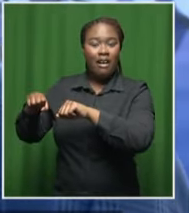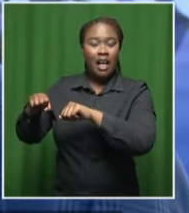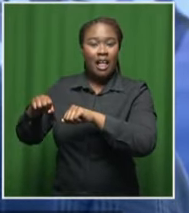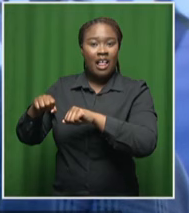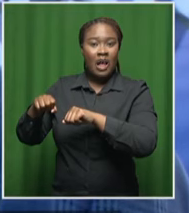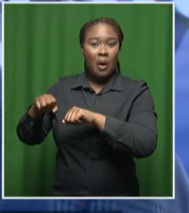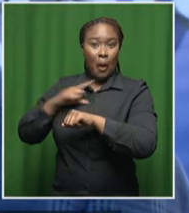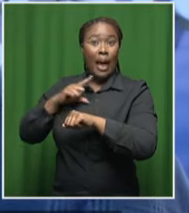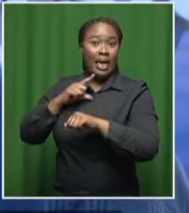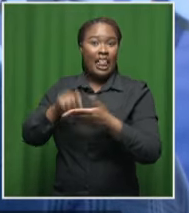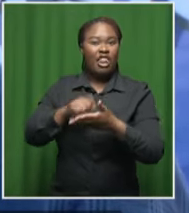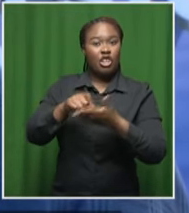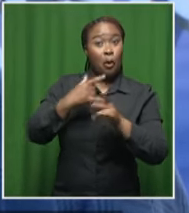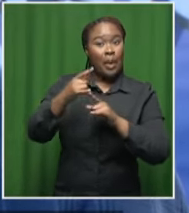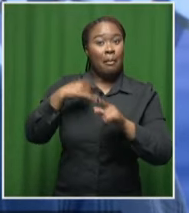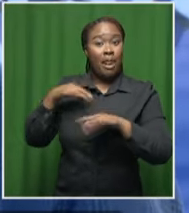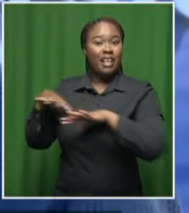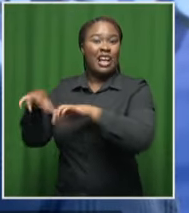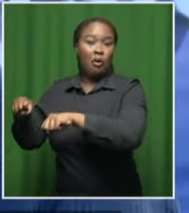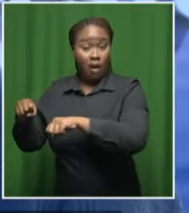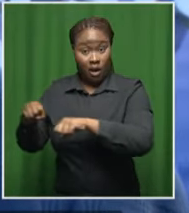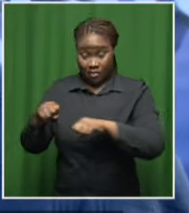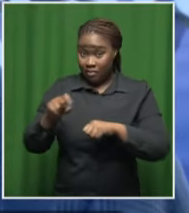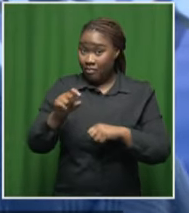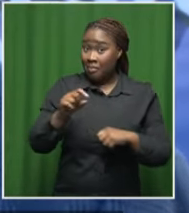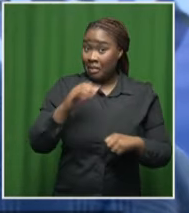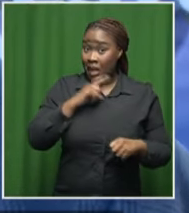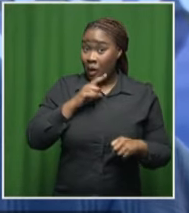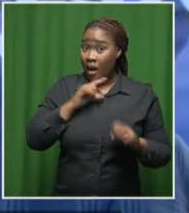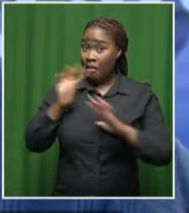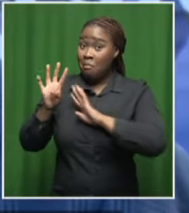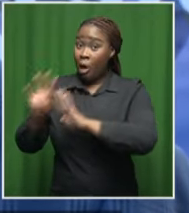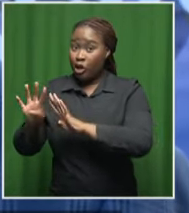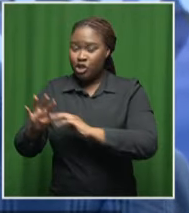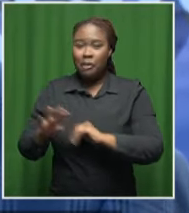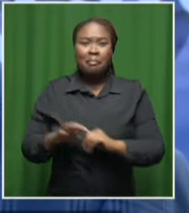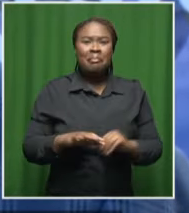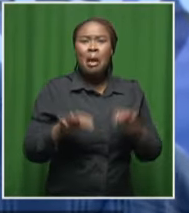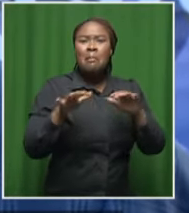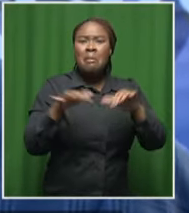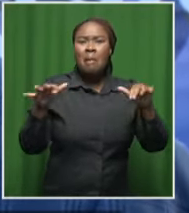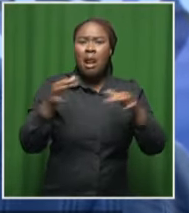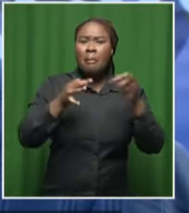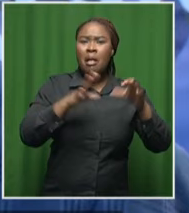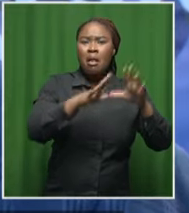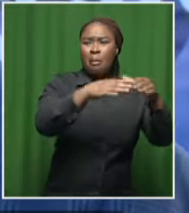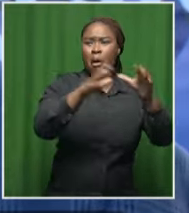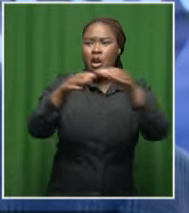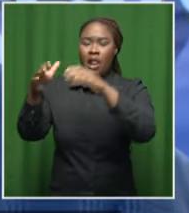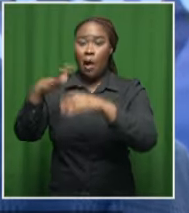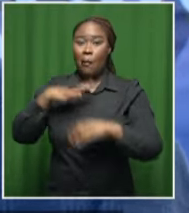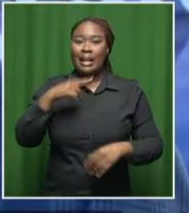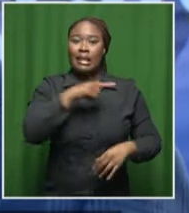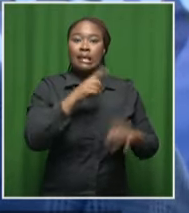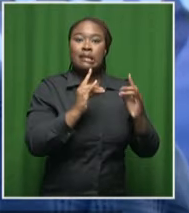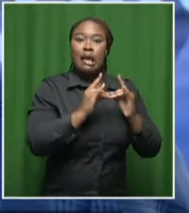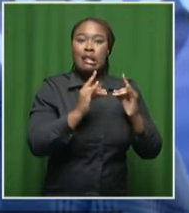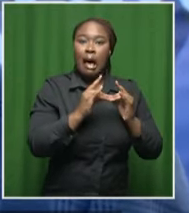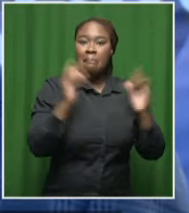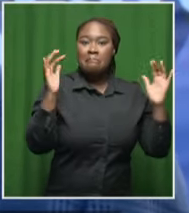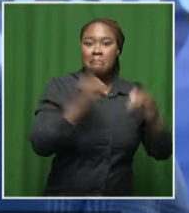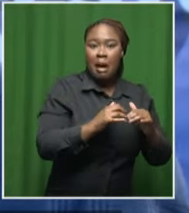quite interesting is that you'd get many other political parties wanting to go to the stadiums, also to play the